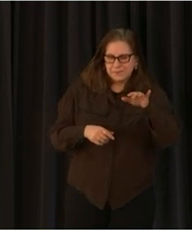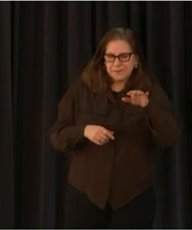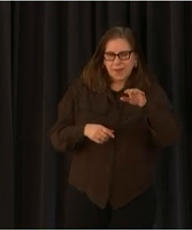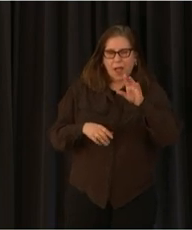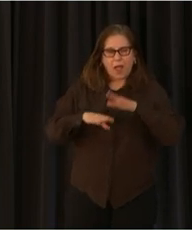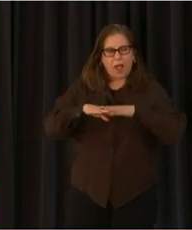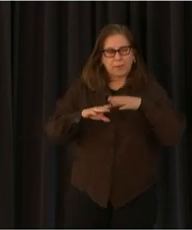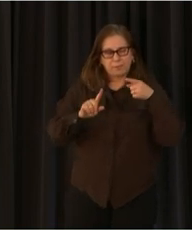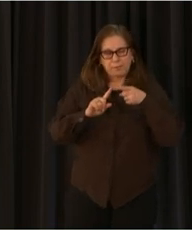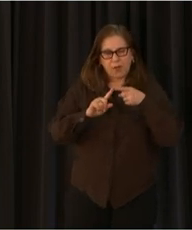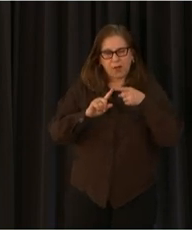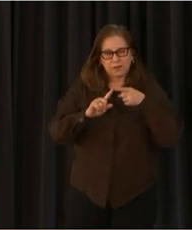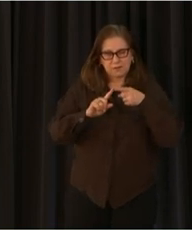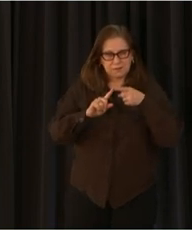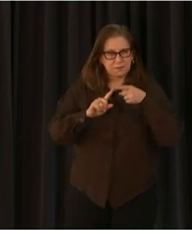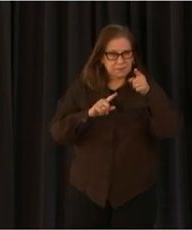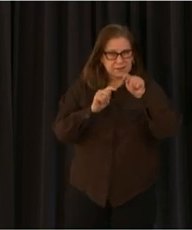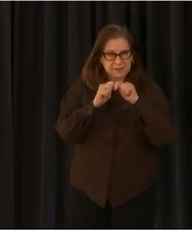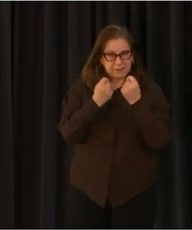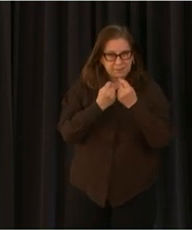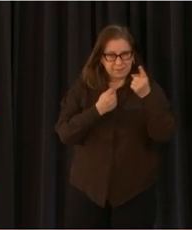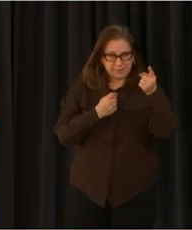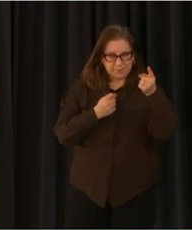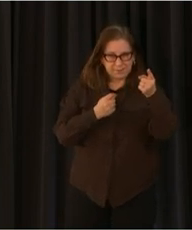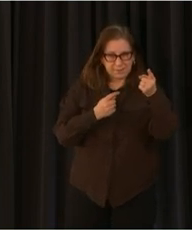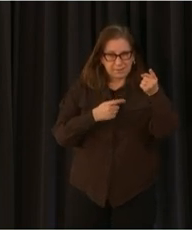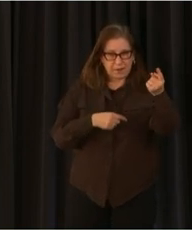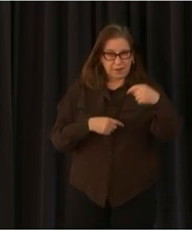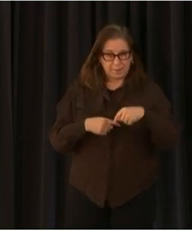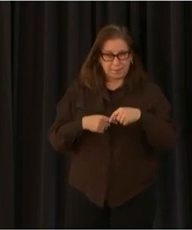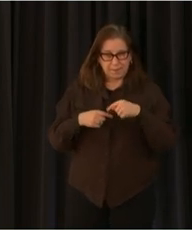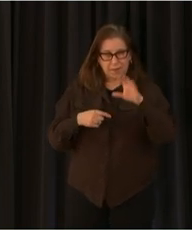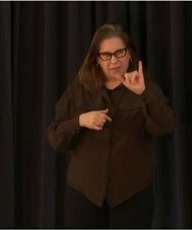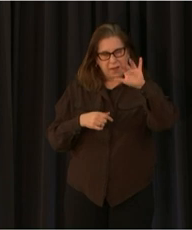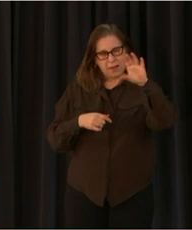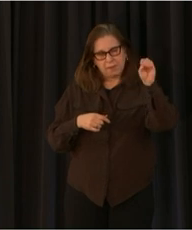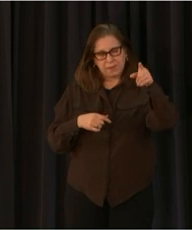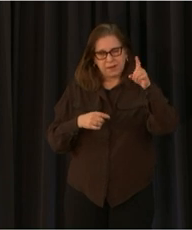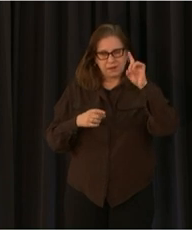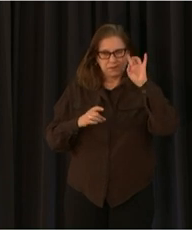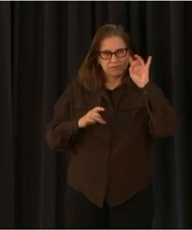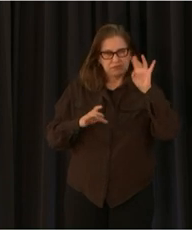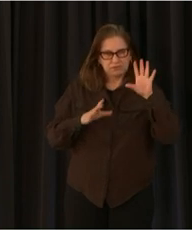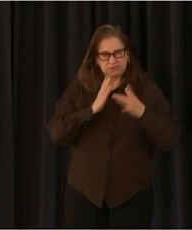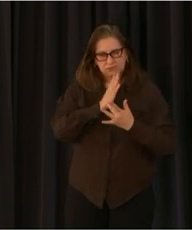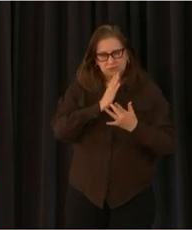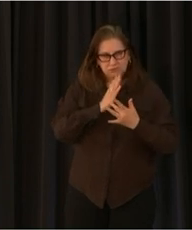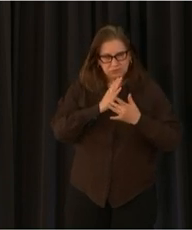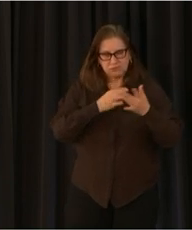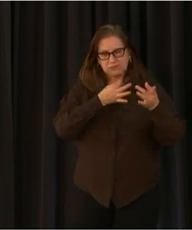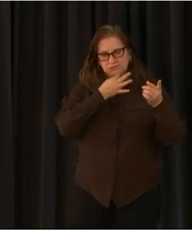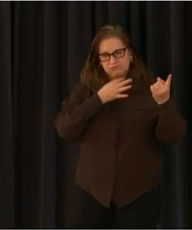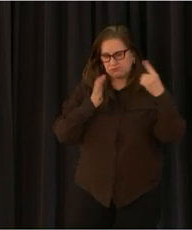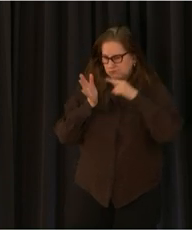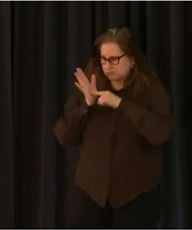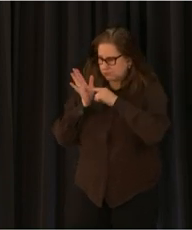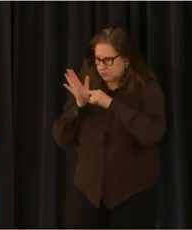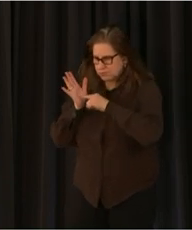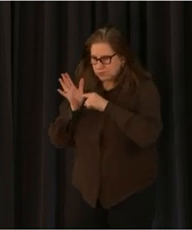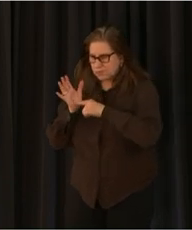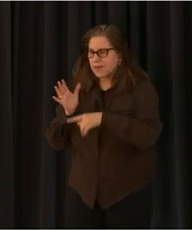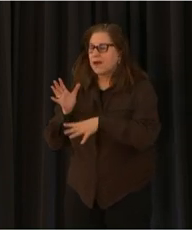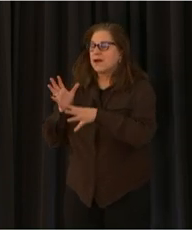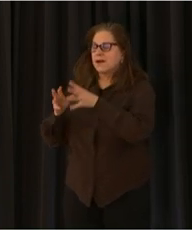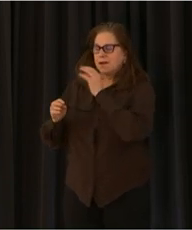our vendor went immediately into action to determine the cause of the issue and the solution of the